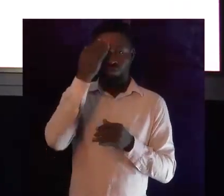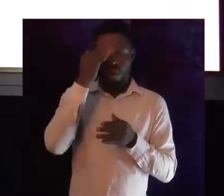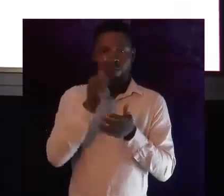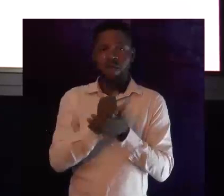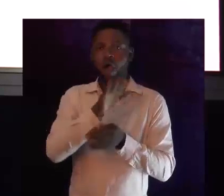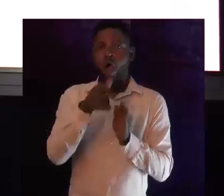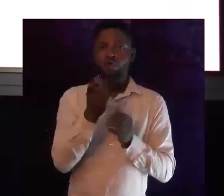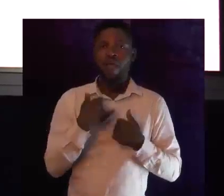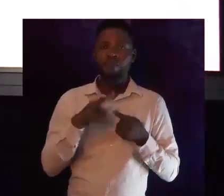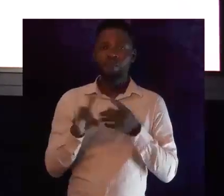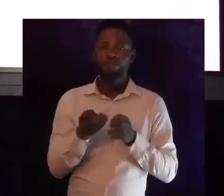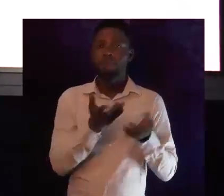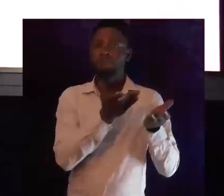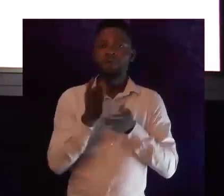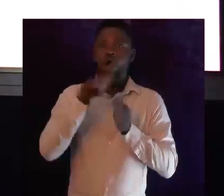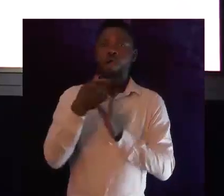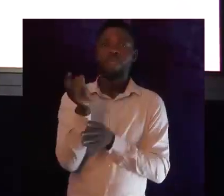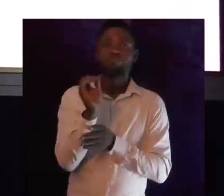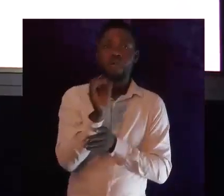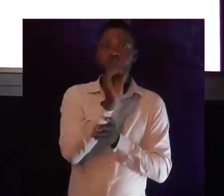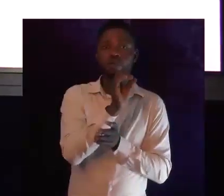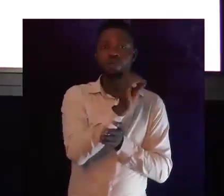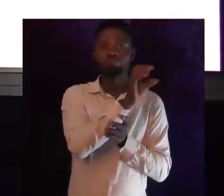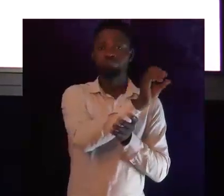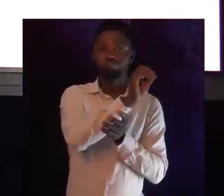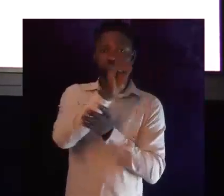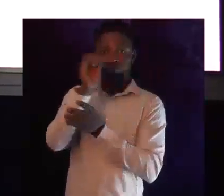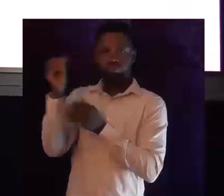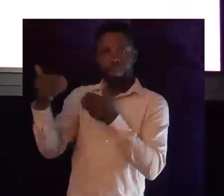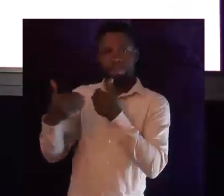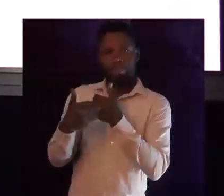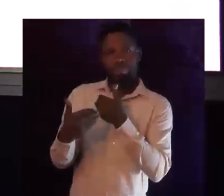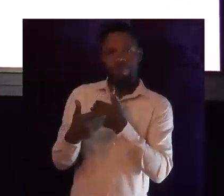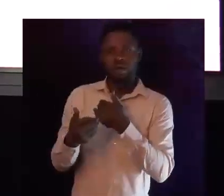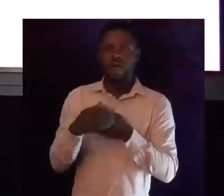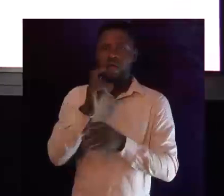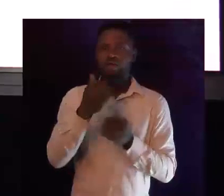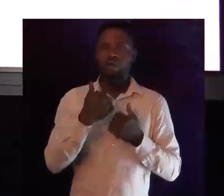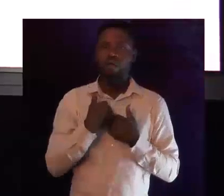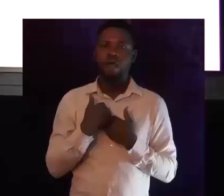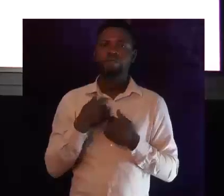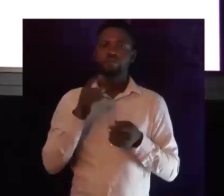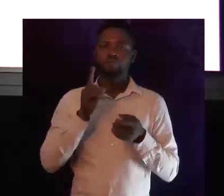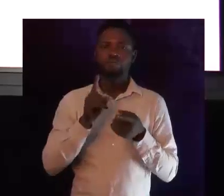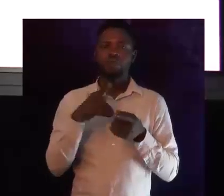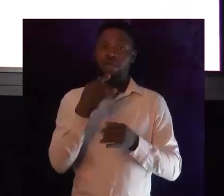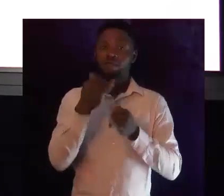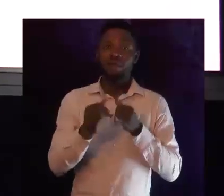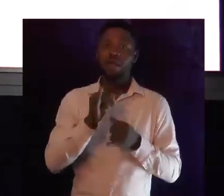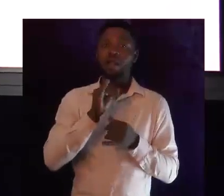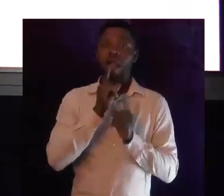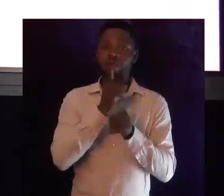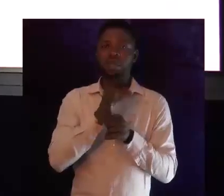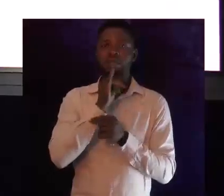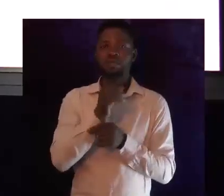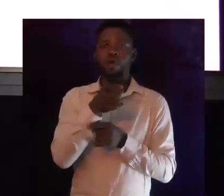that is not the final step. You know that all you have to do now is just bring all the zeros and take them to the other side, and you are good